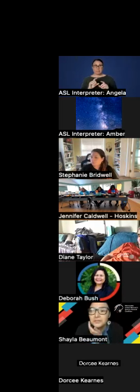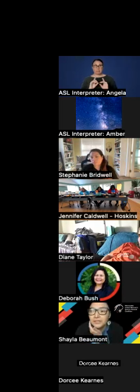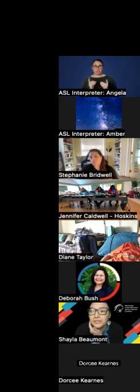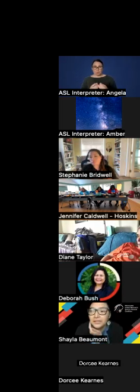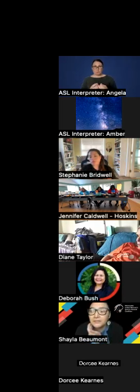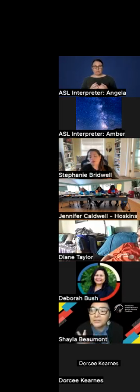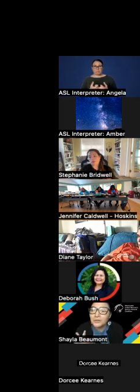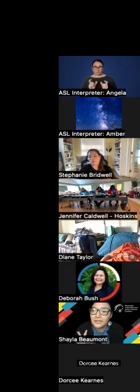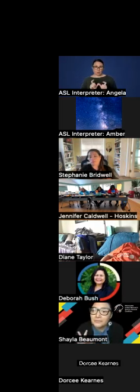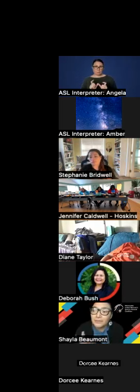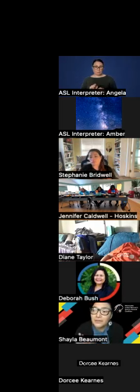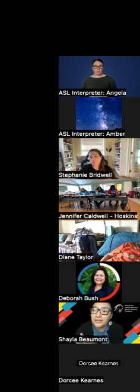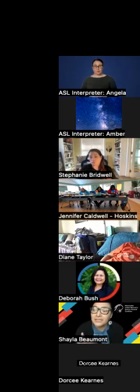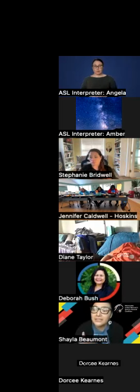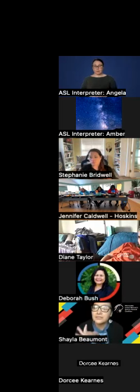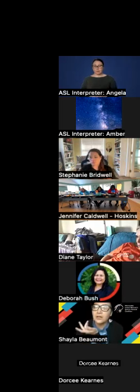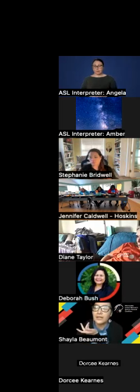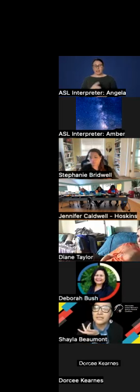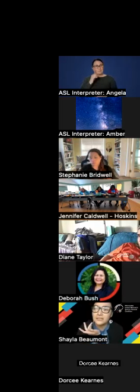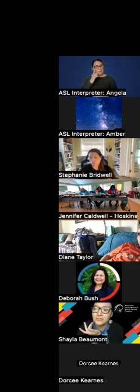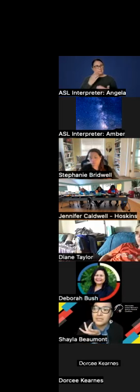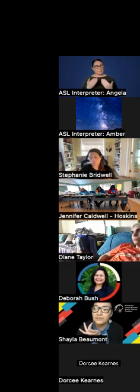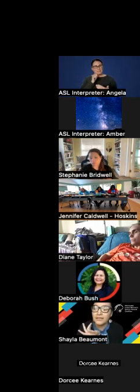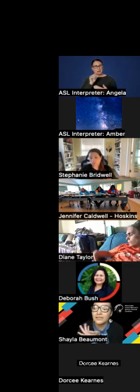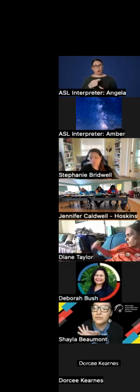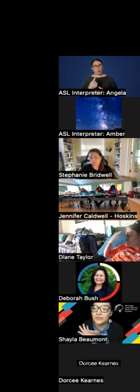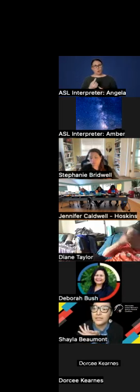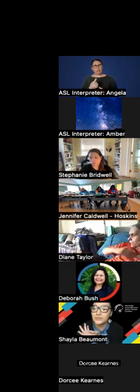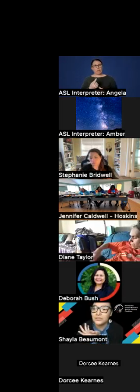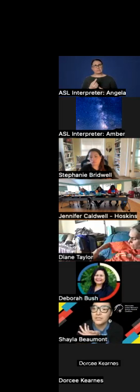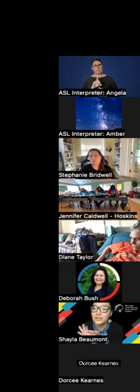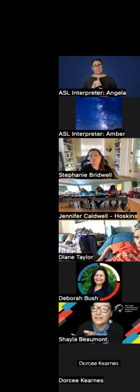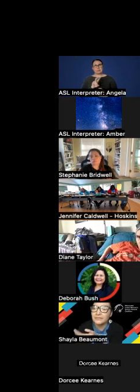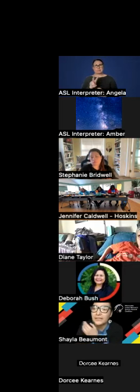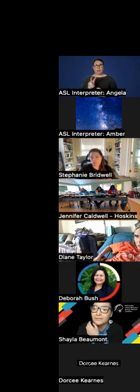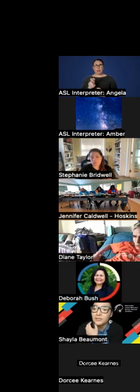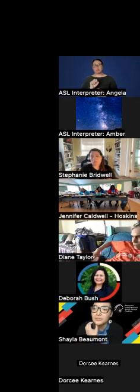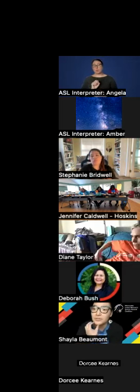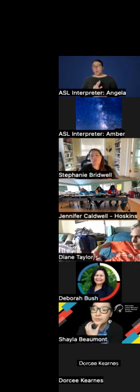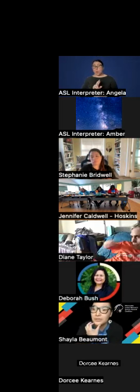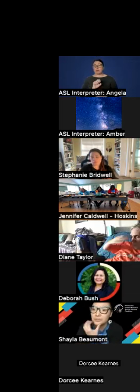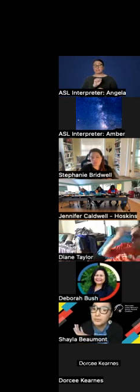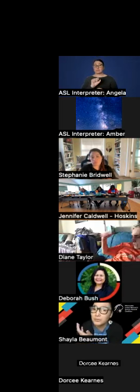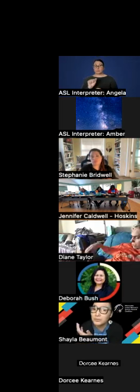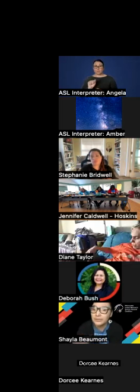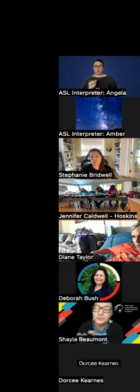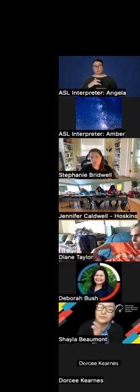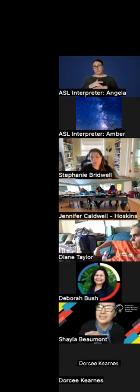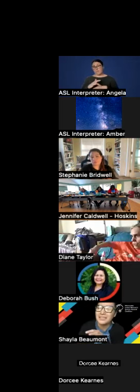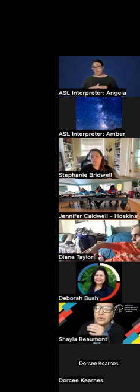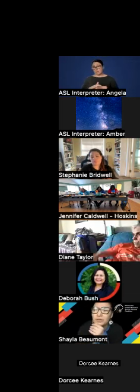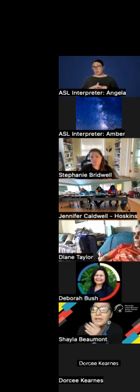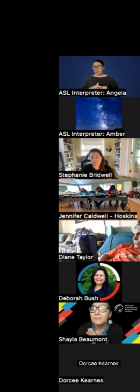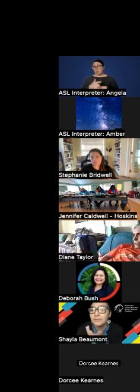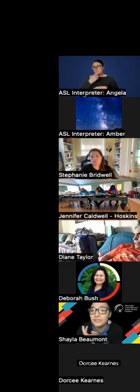was also thinking of, like maybe there isn't always a domestic violence or sexual assault advocate available to some tribal programs due to